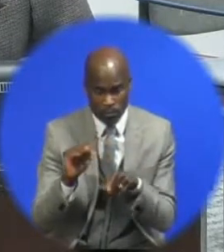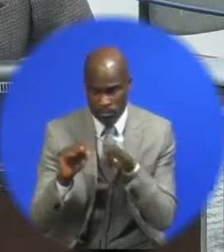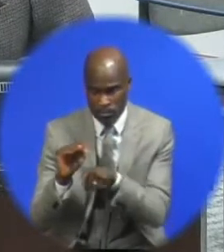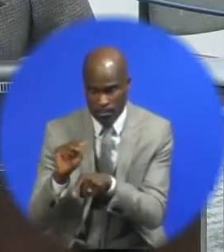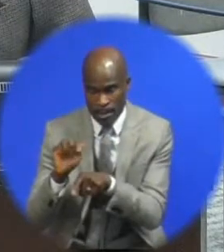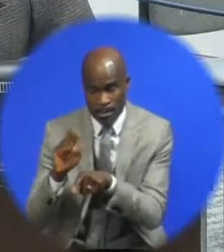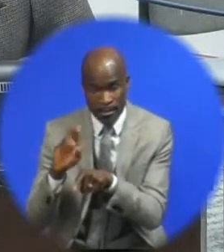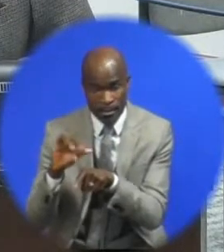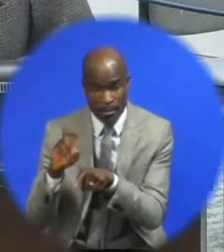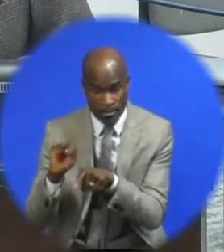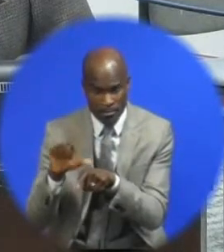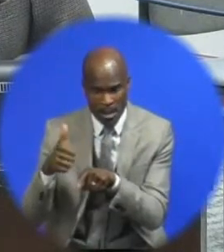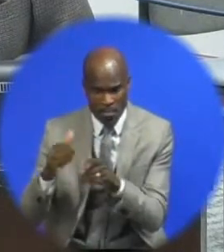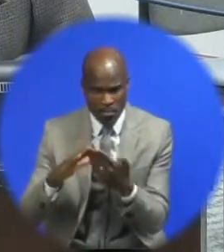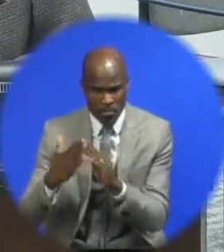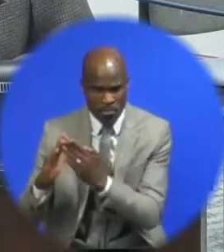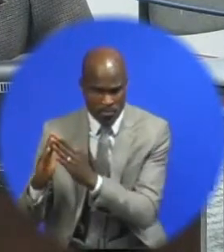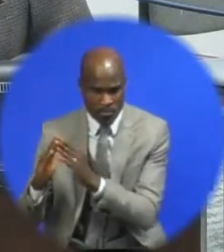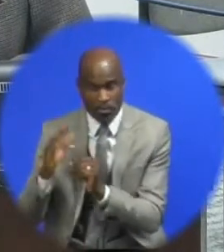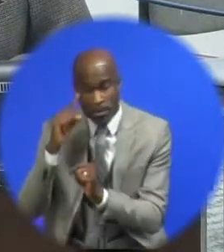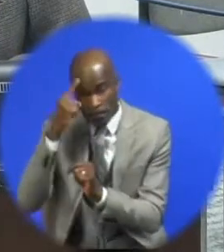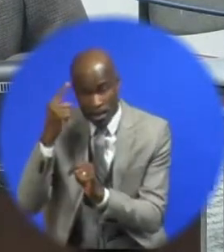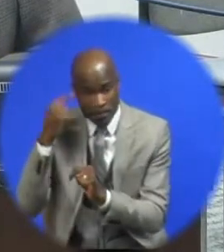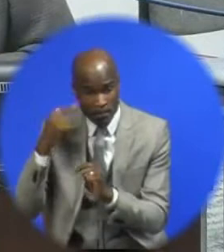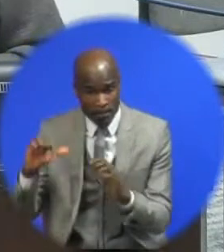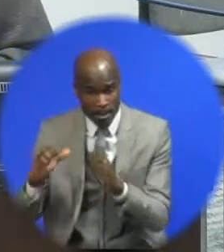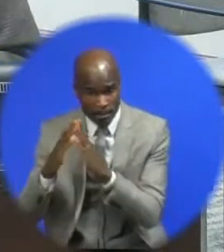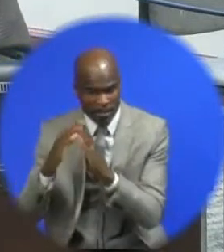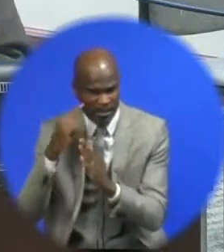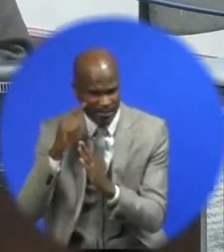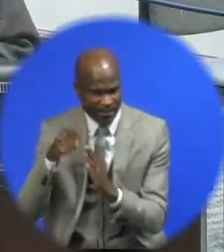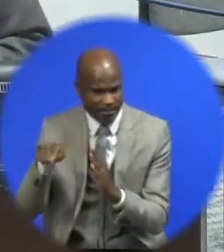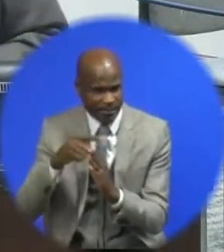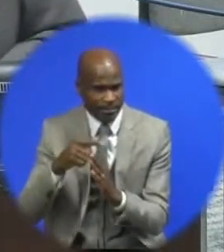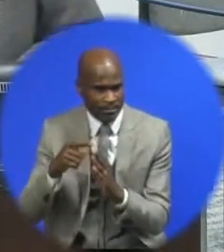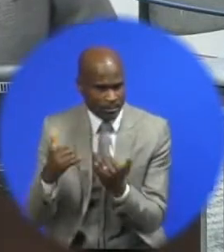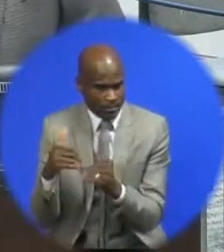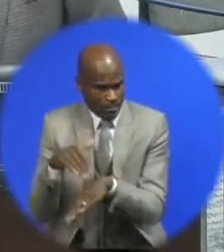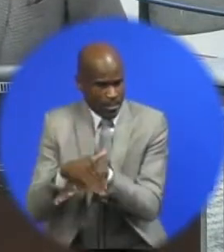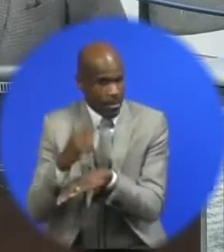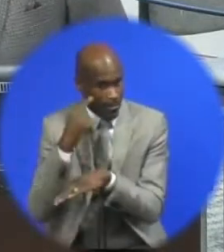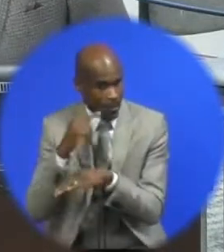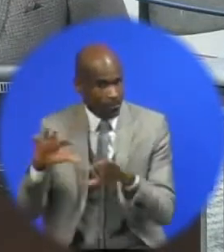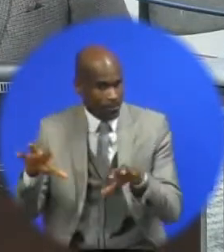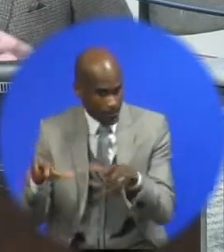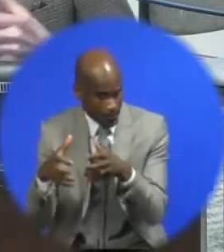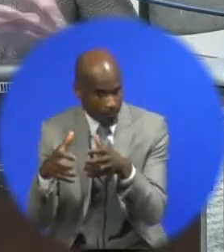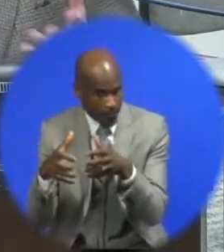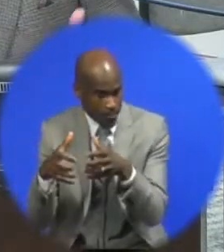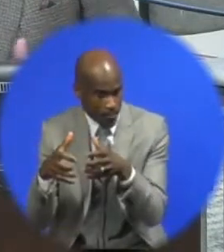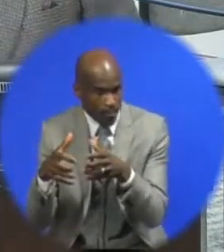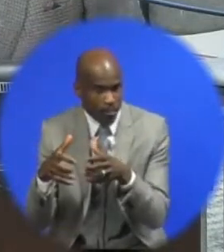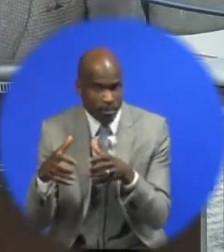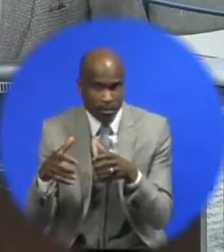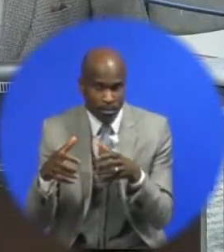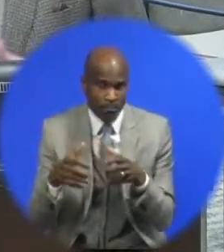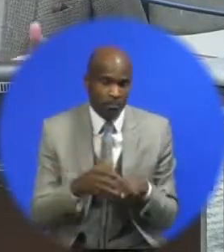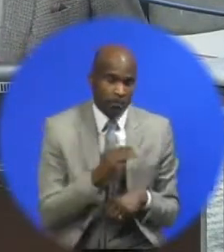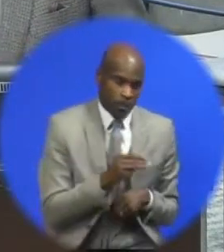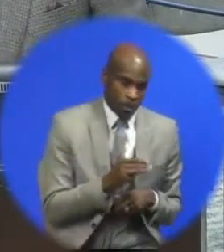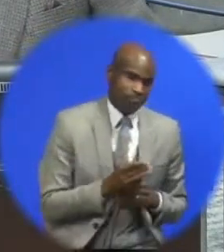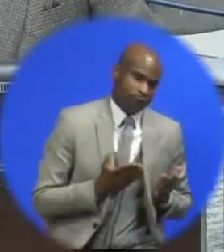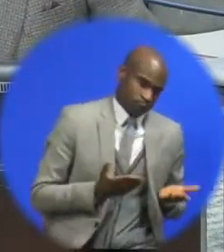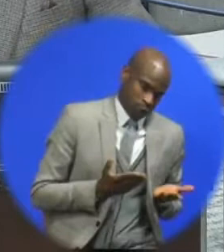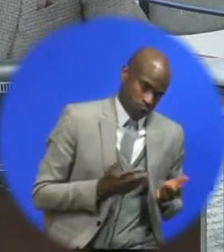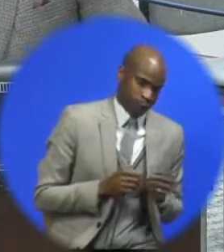communities, Black Mountain is meeting, I think, tonight, and Morganton, of course, we're here.